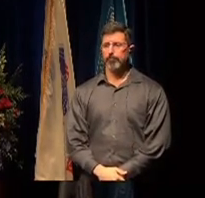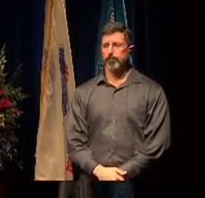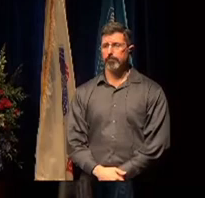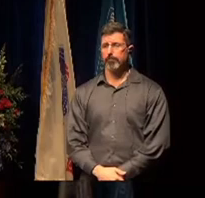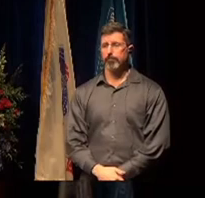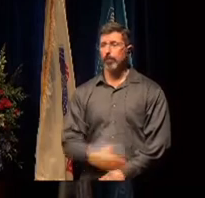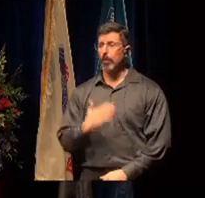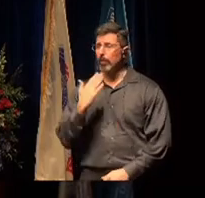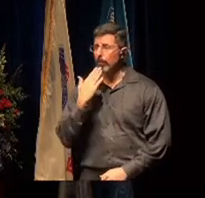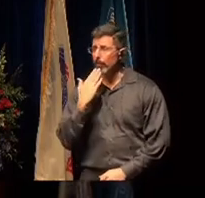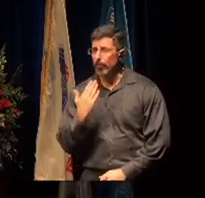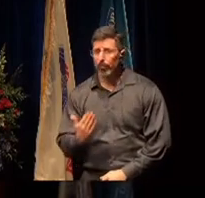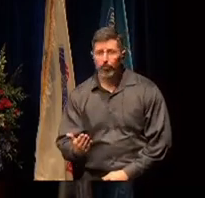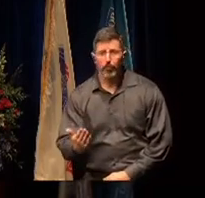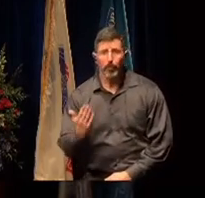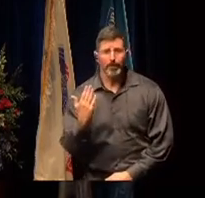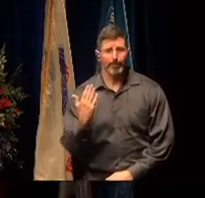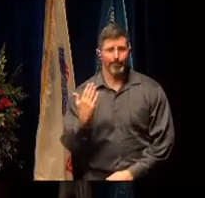Good morning.